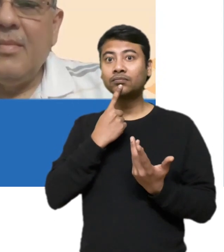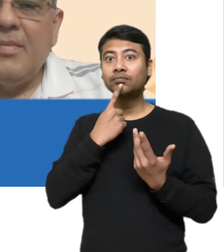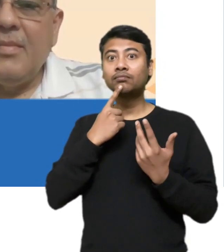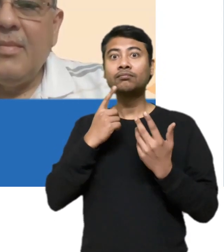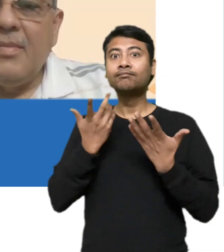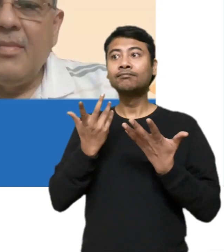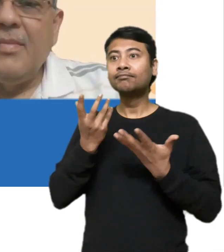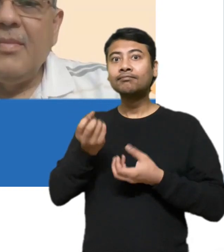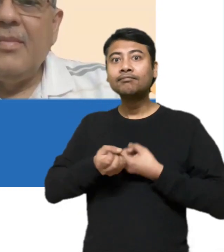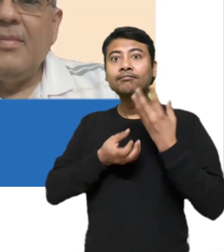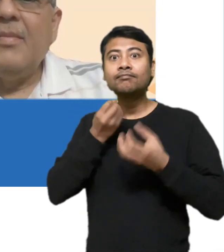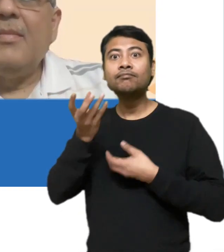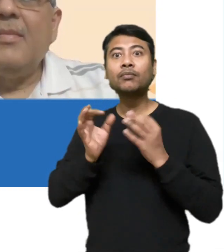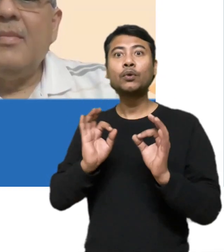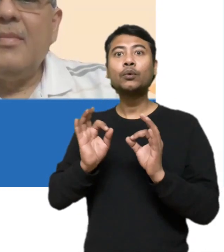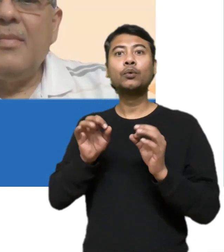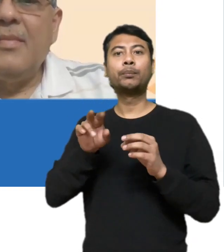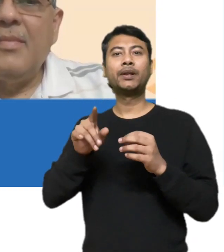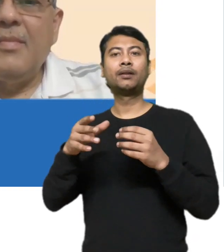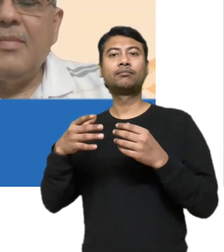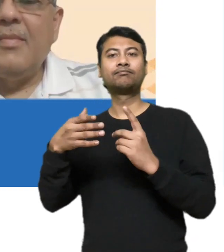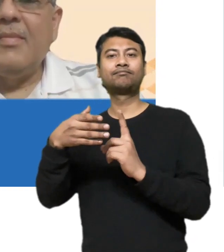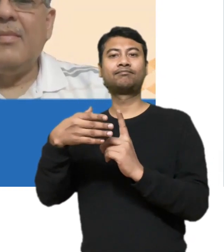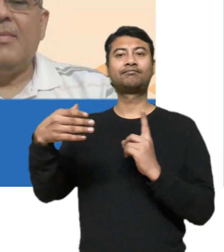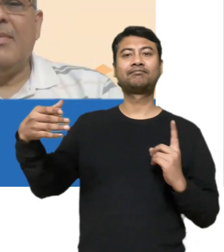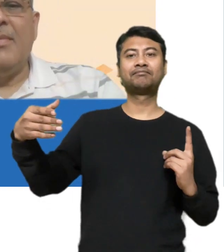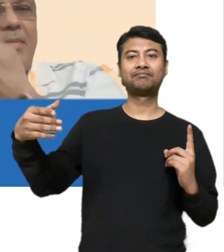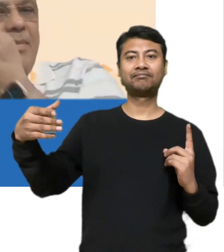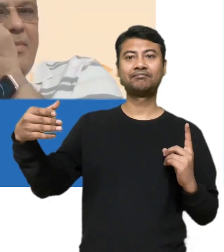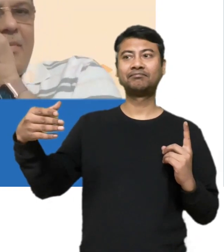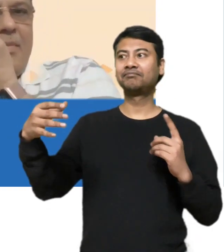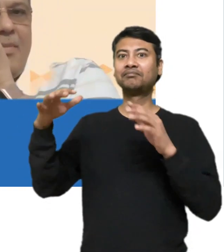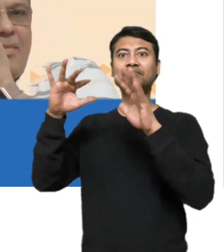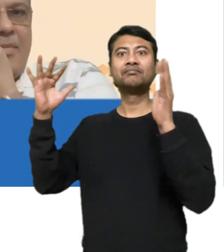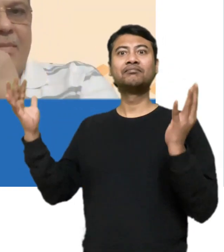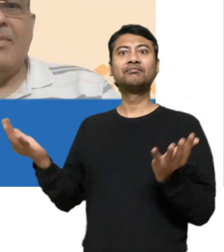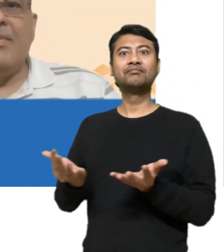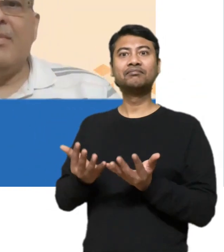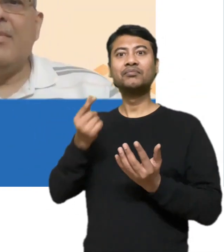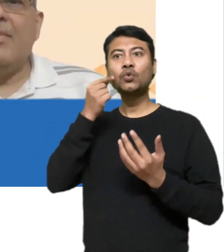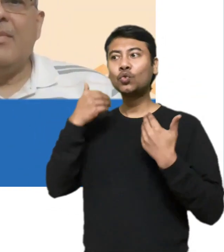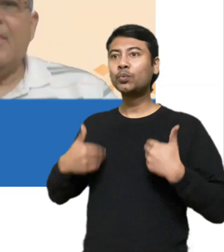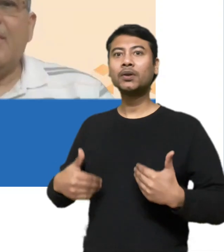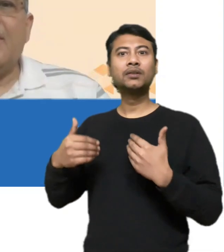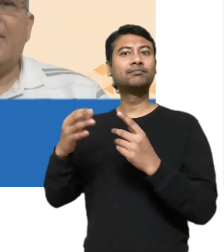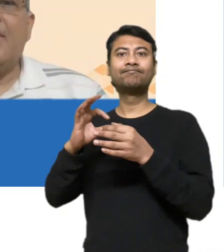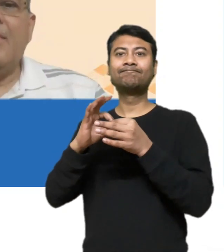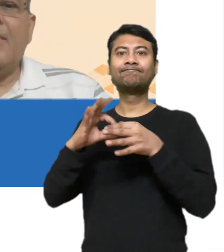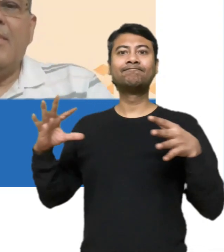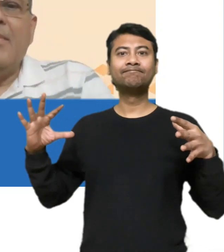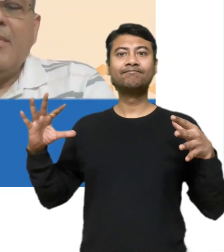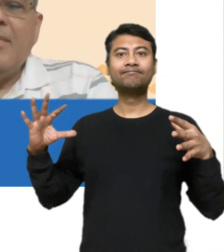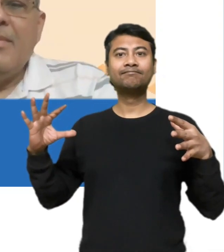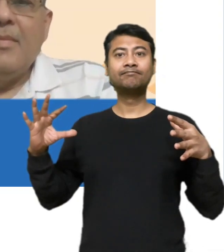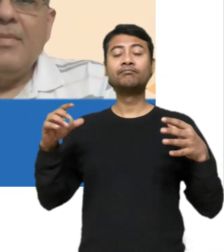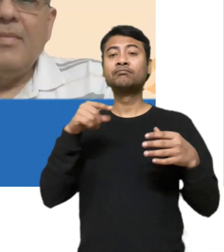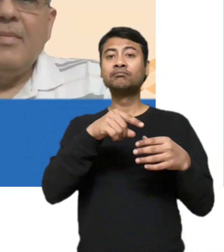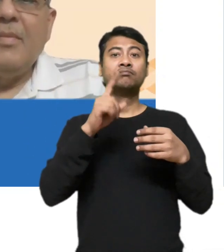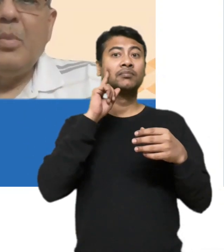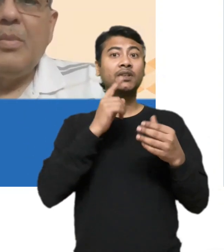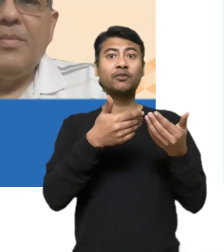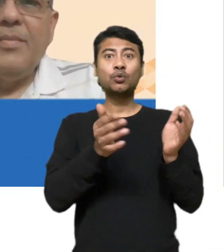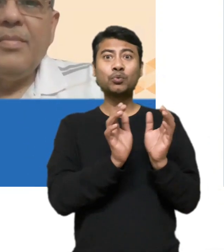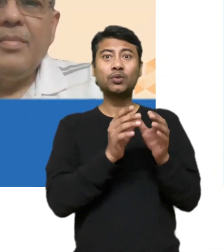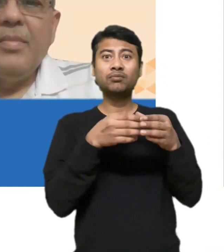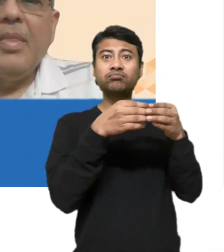a whole deaf culture, functions by different rules. They are isolated. They live amongst themselves. They live for themselves.